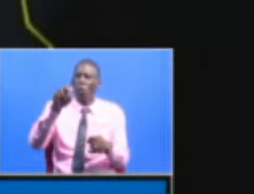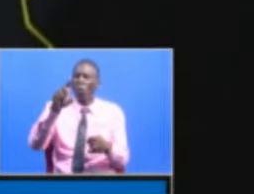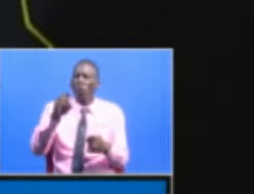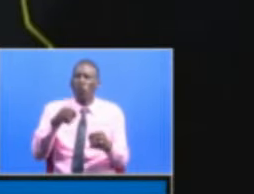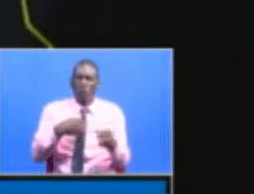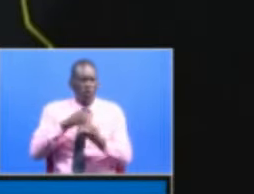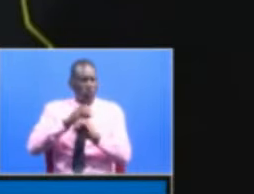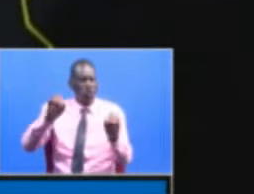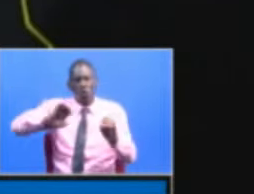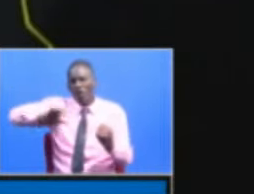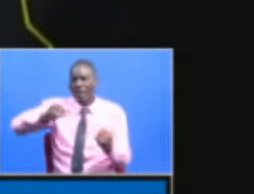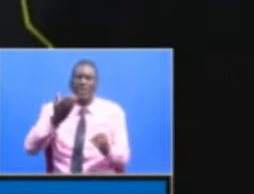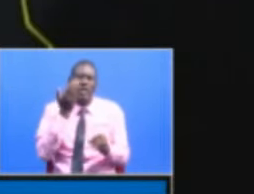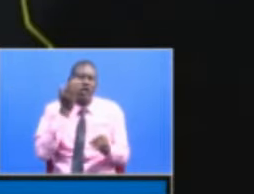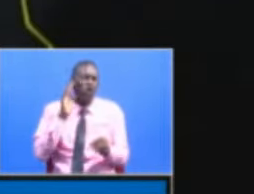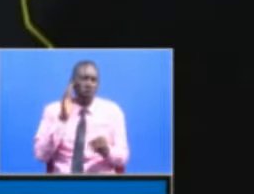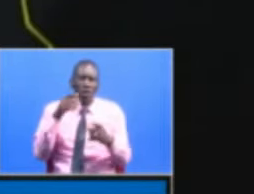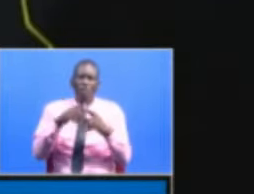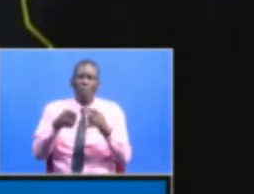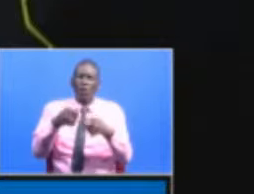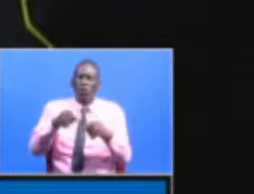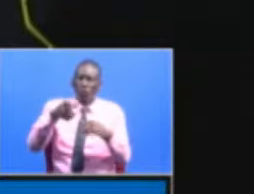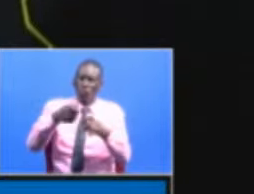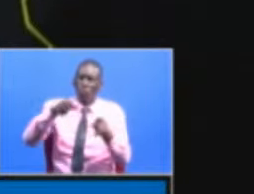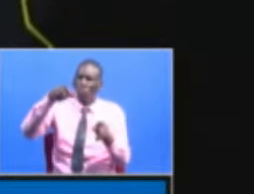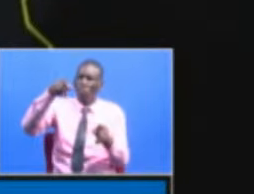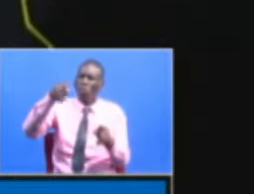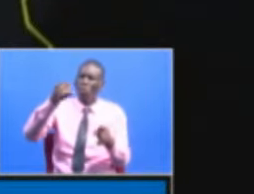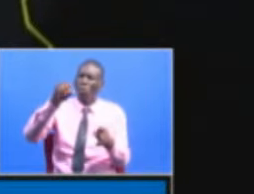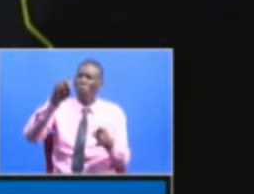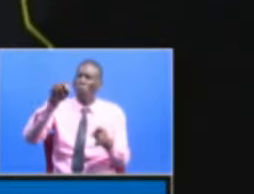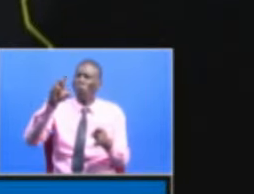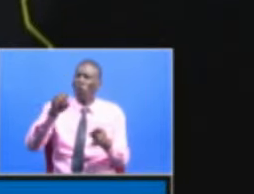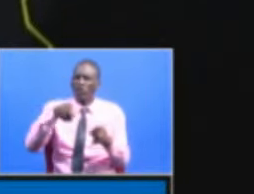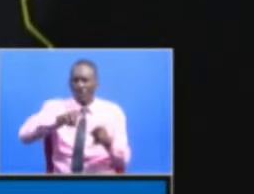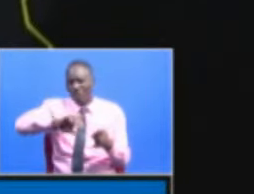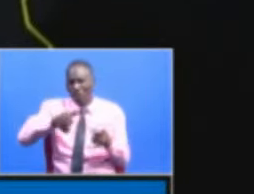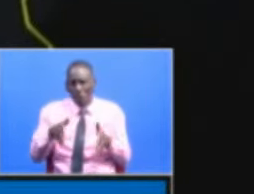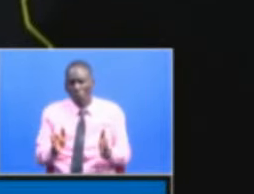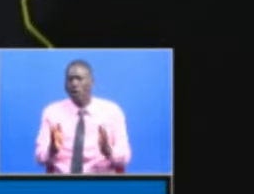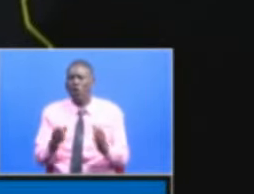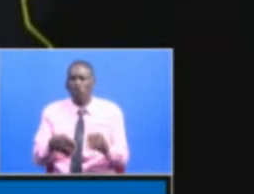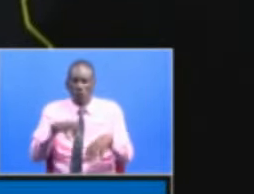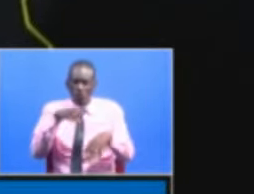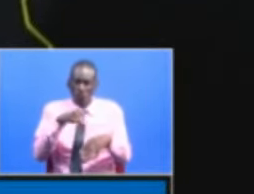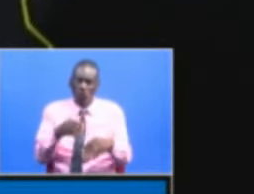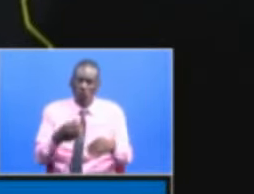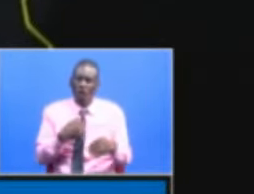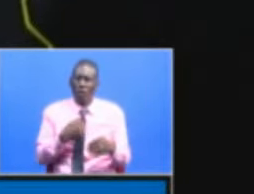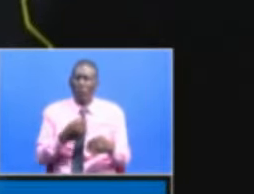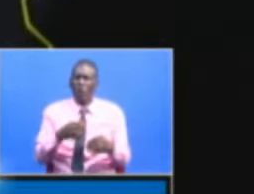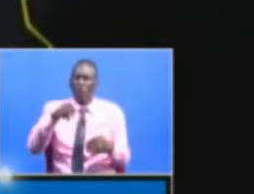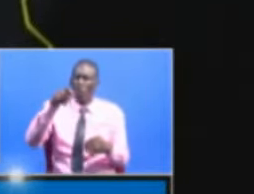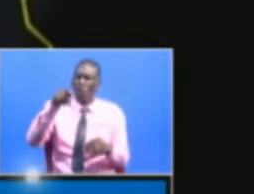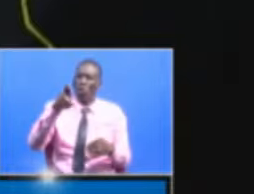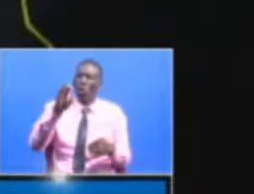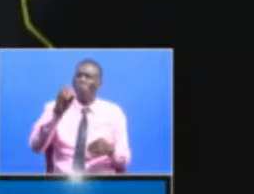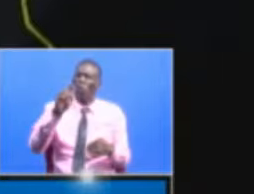in Isiolo, but from a pond. And this is an alternative source of protein with a very rich omega-3 and all